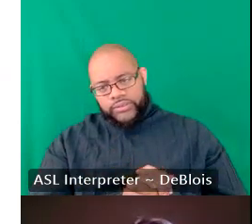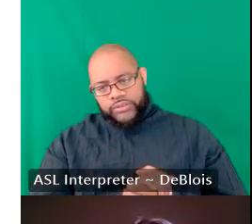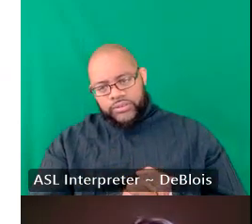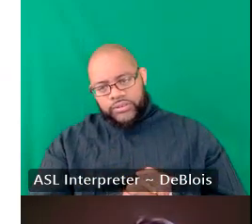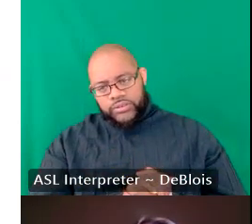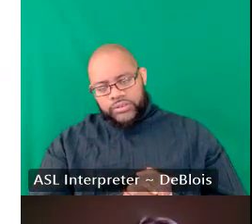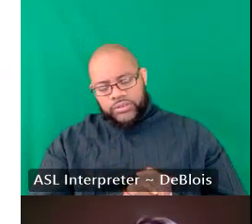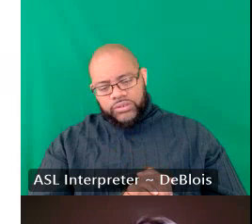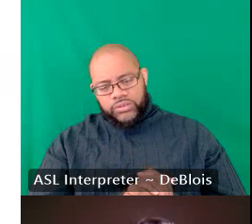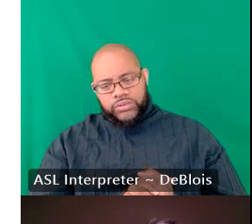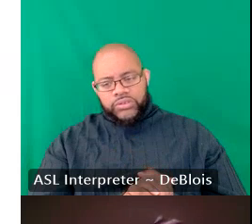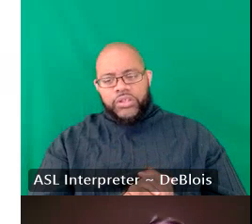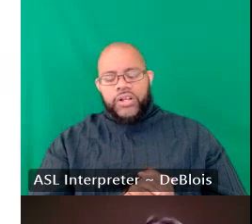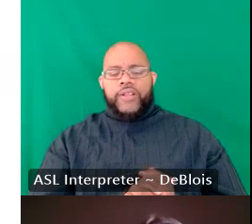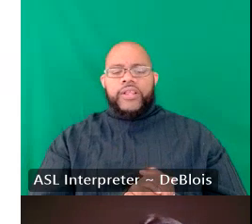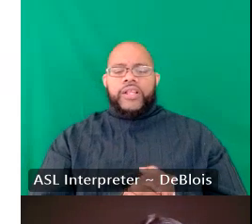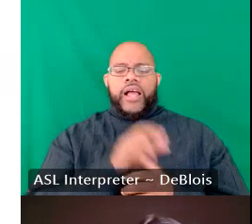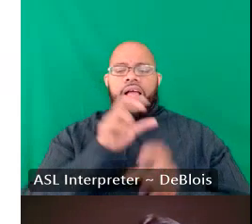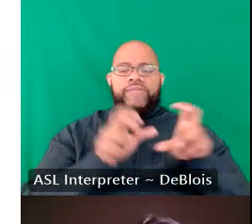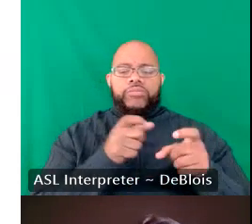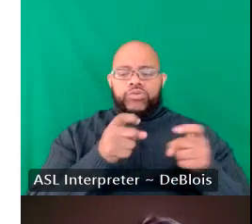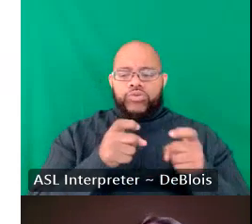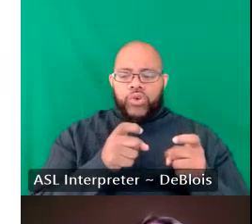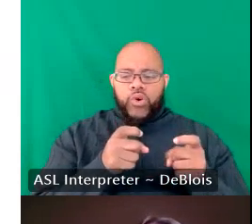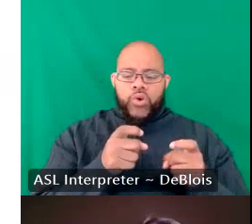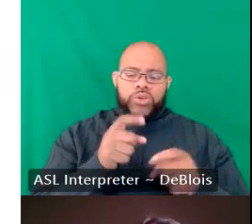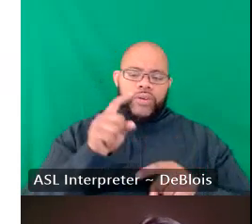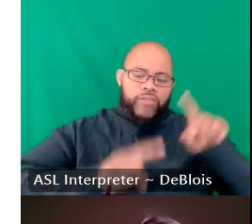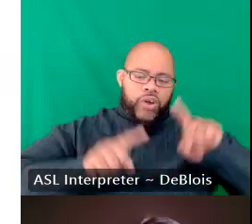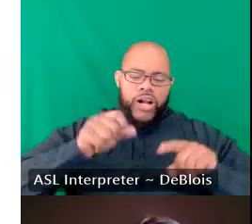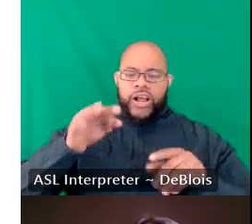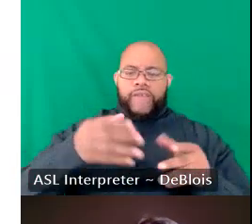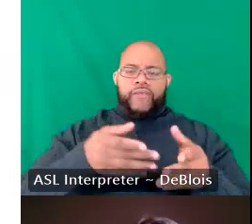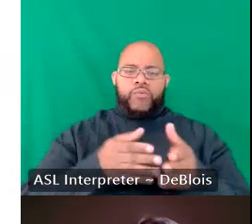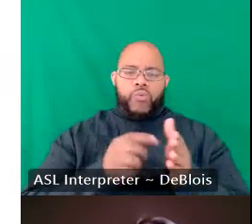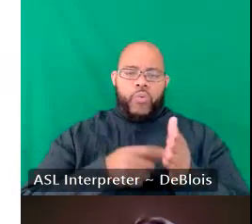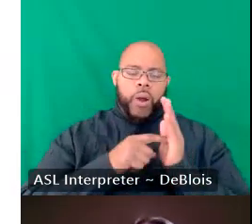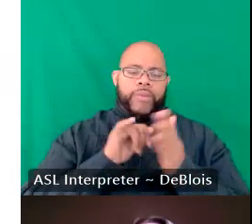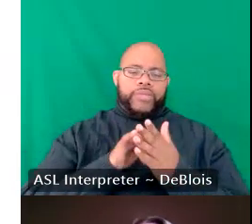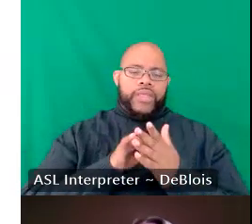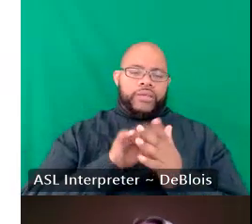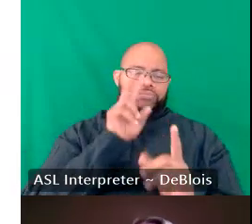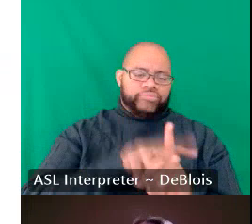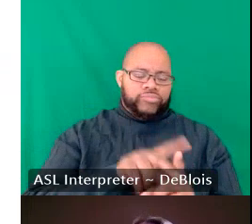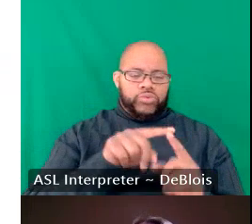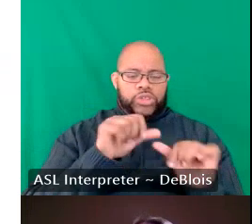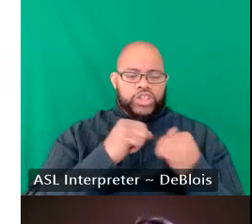Let's see, investment control milestones. There are also a wide variety of requirements that are imposed on agencies,